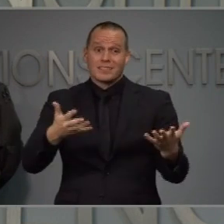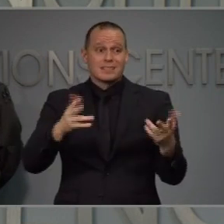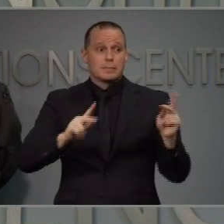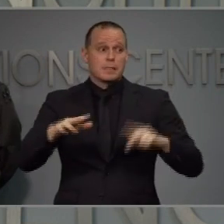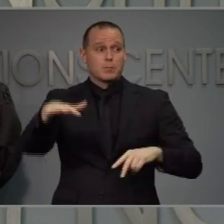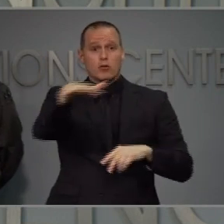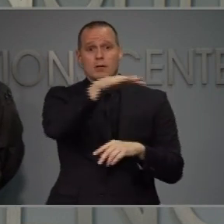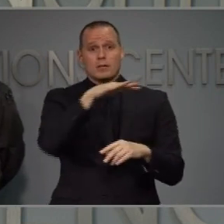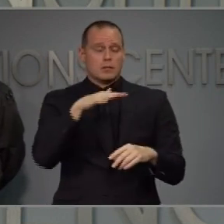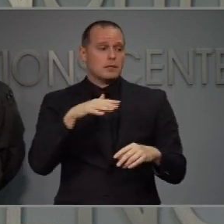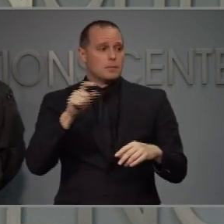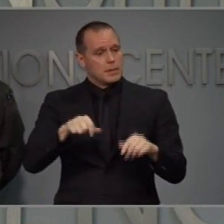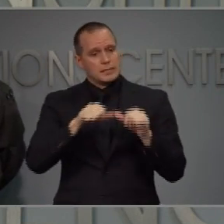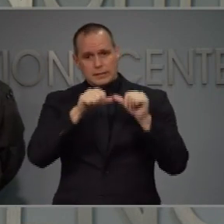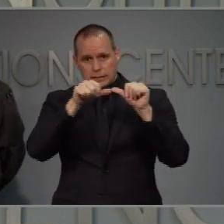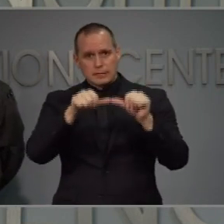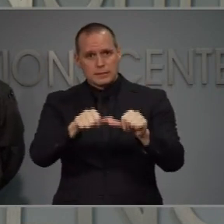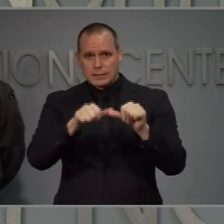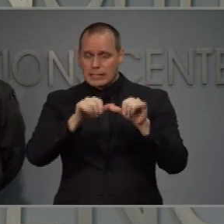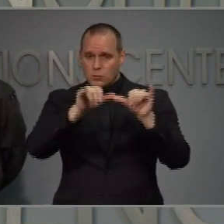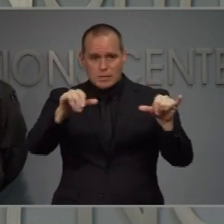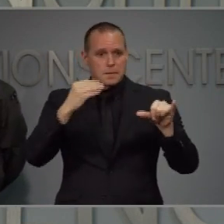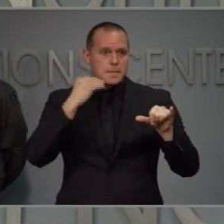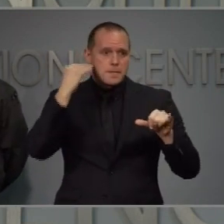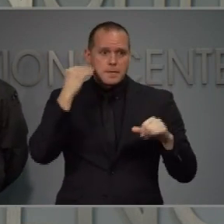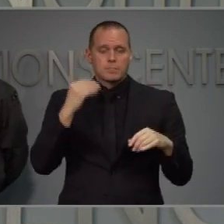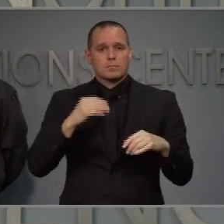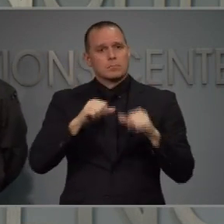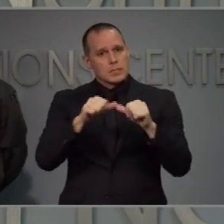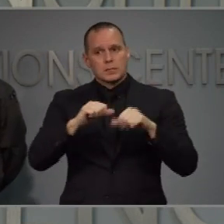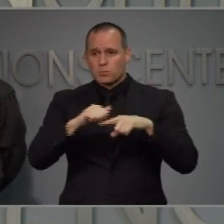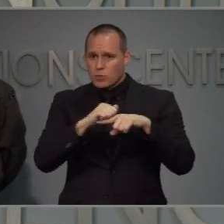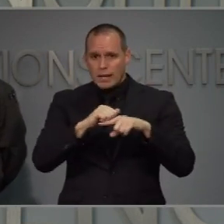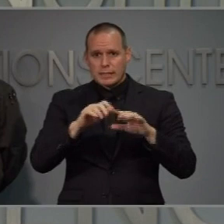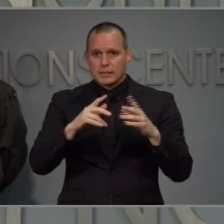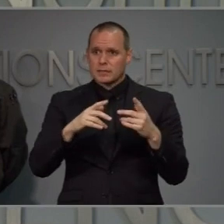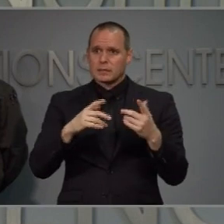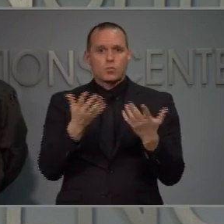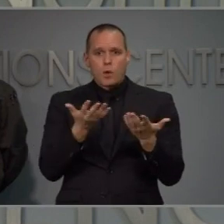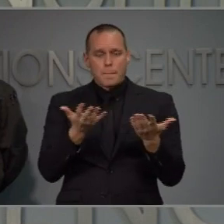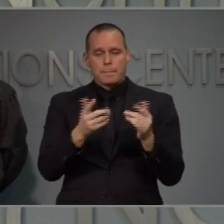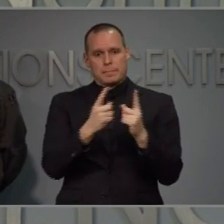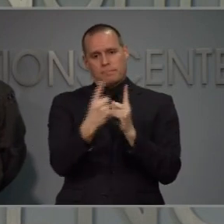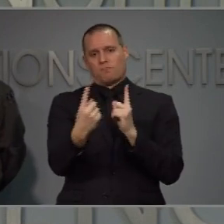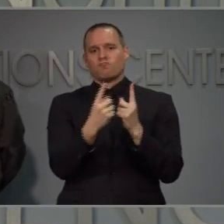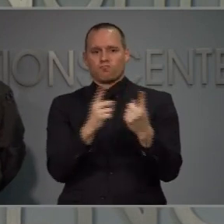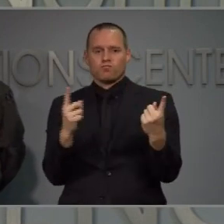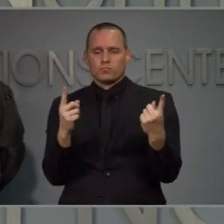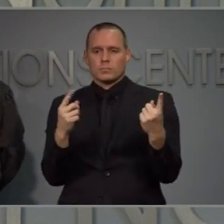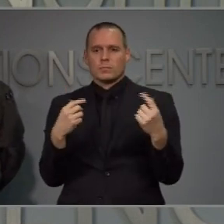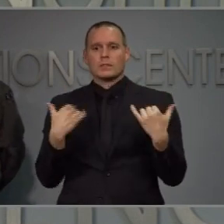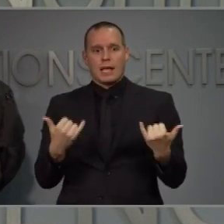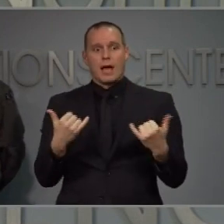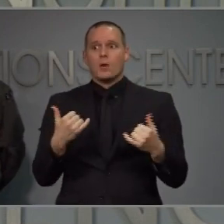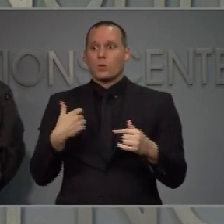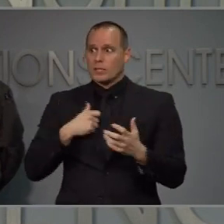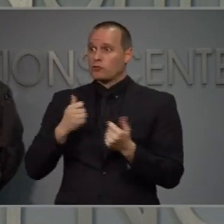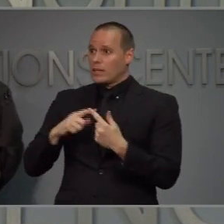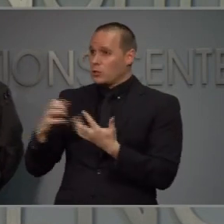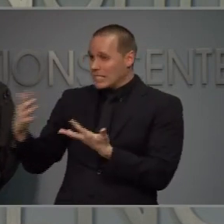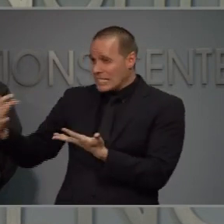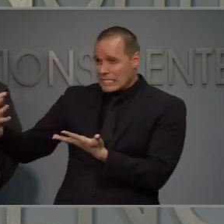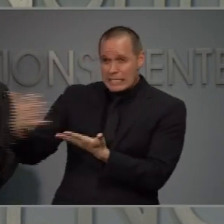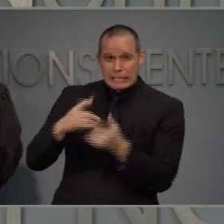they got to keep staying home, keep practicing social distancing. We're working hard to ramp up our testing and